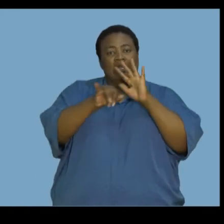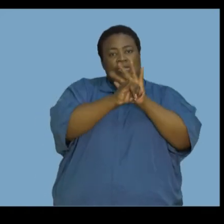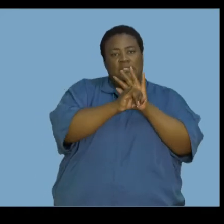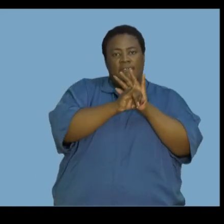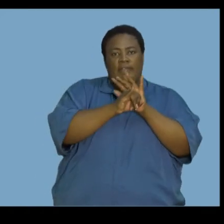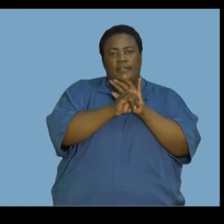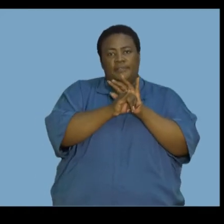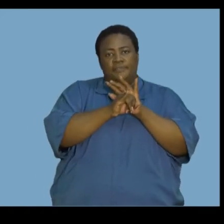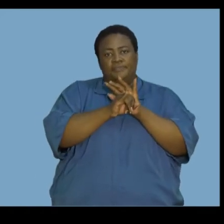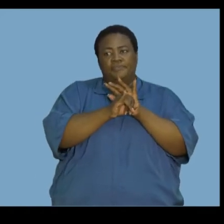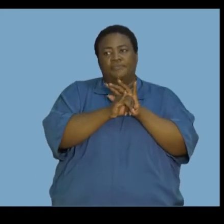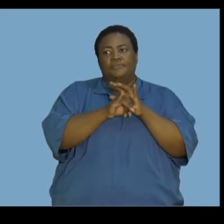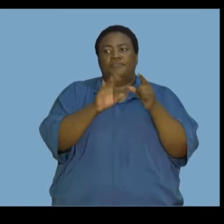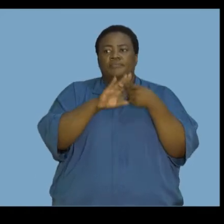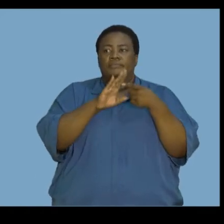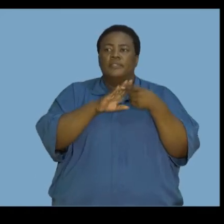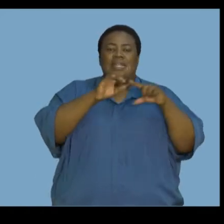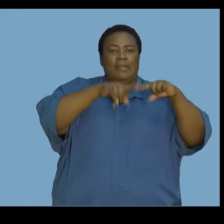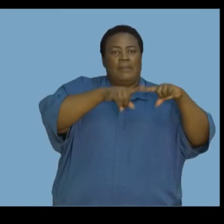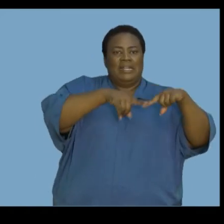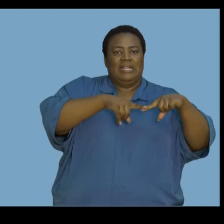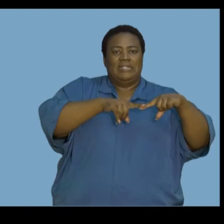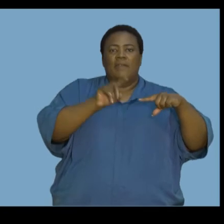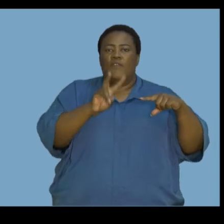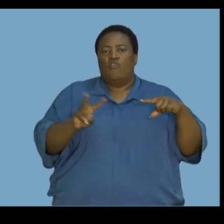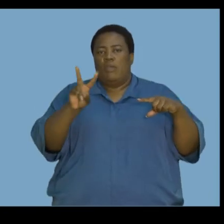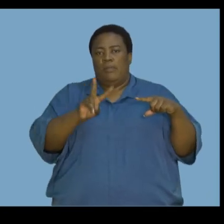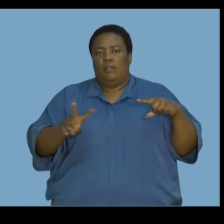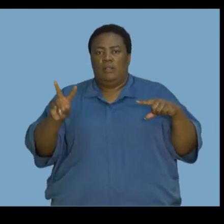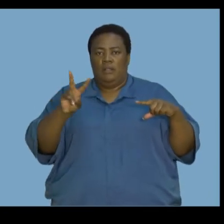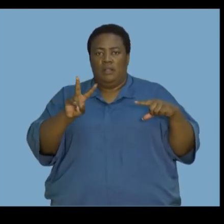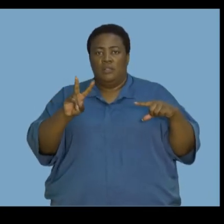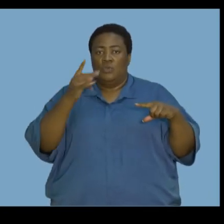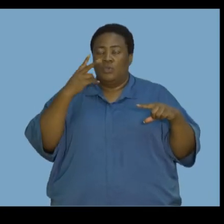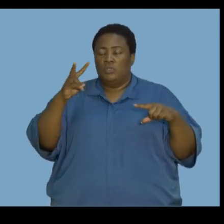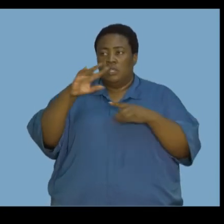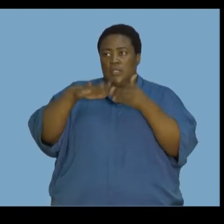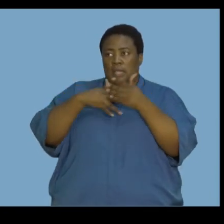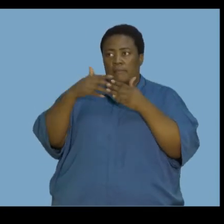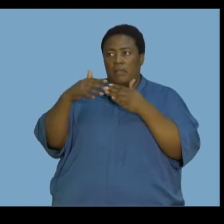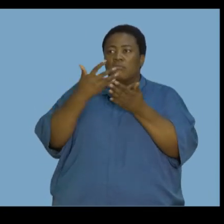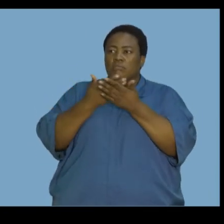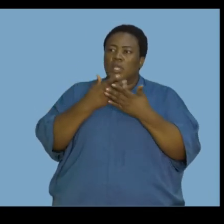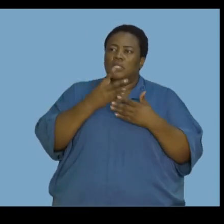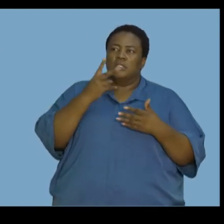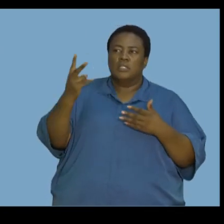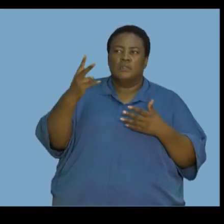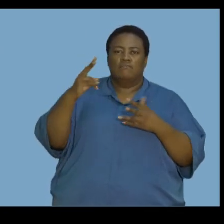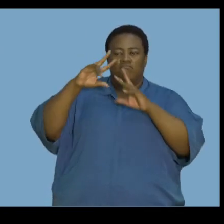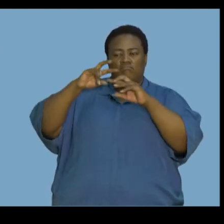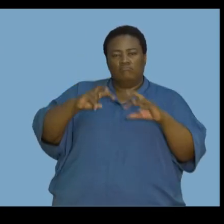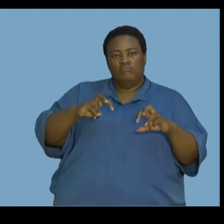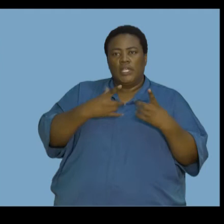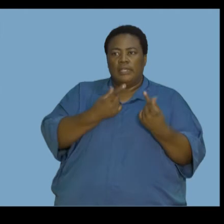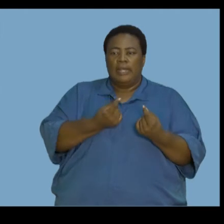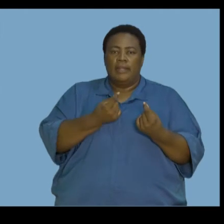the following. So the dependent variable. And so guys, when we look at this table, we can see that the investigation was